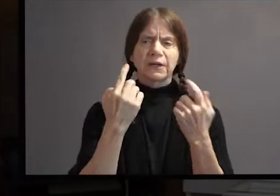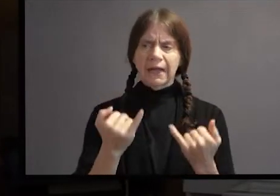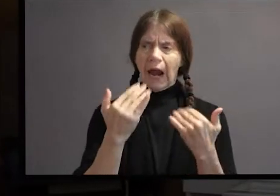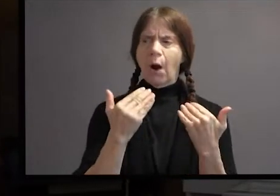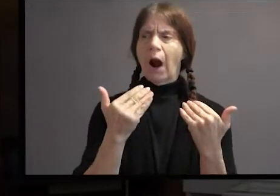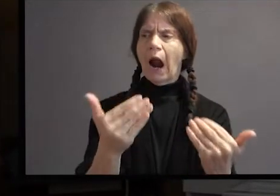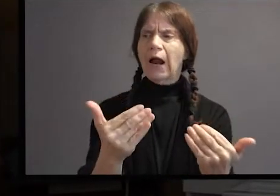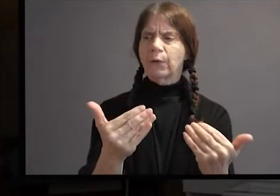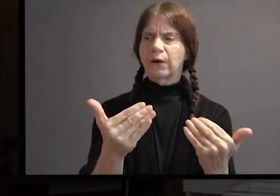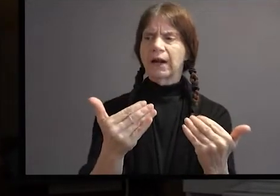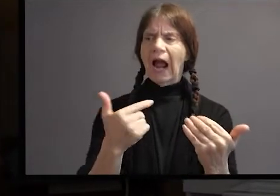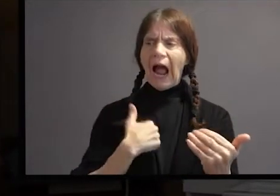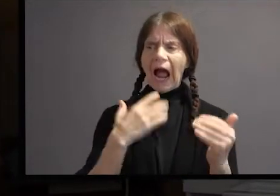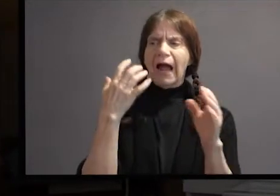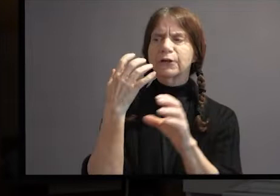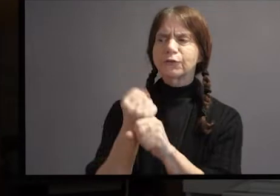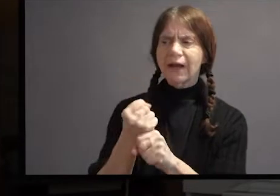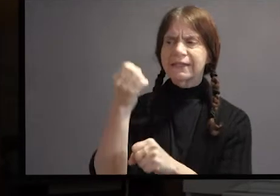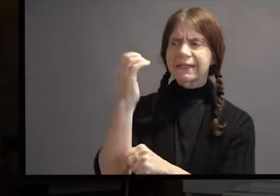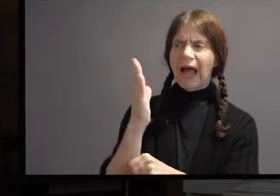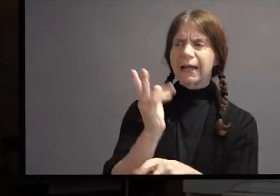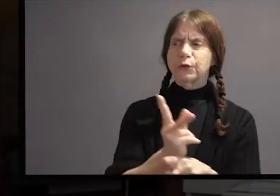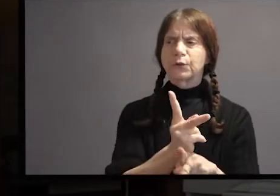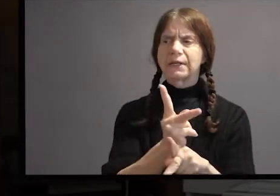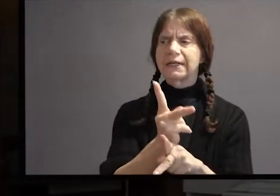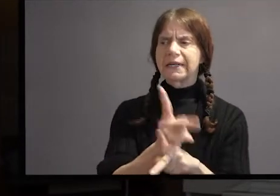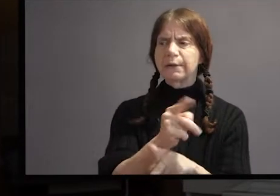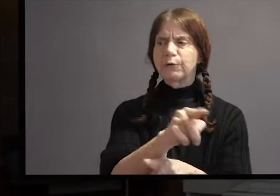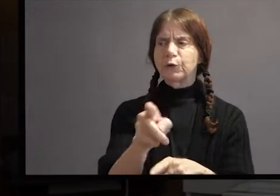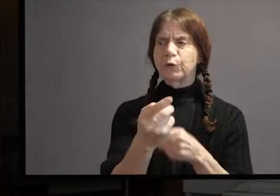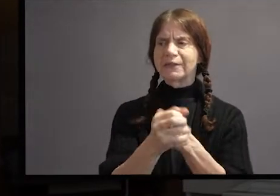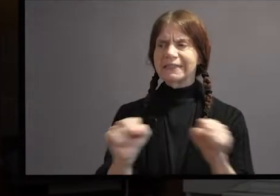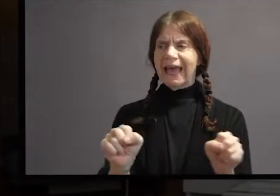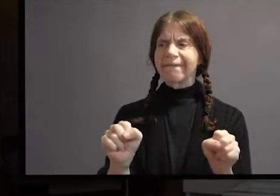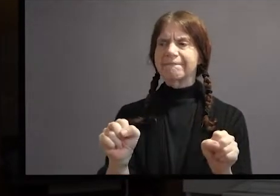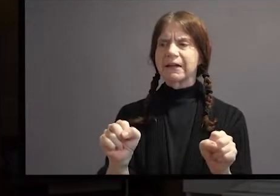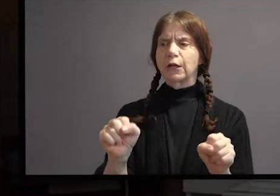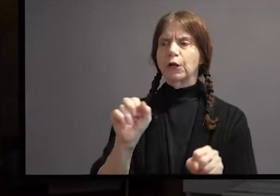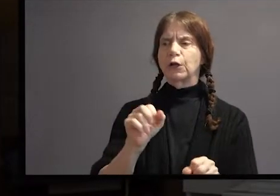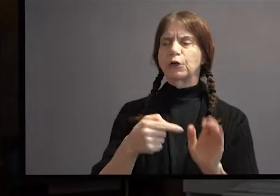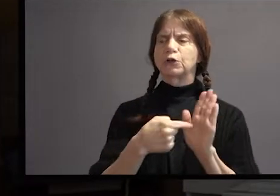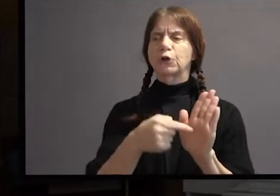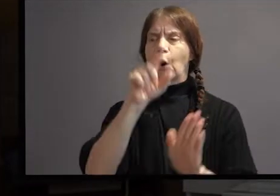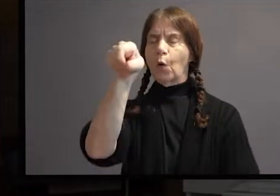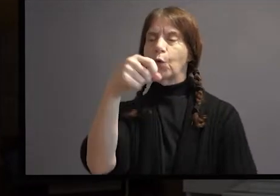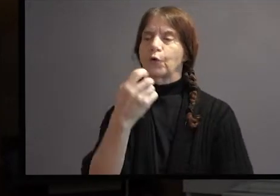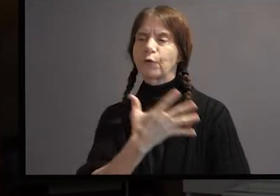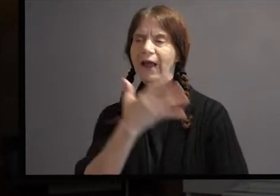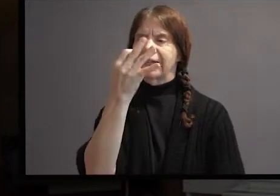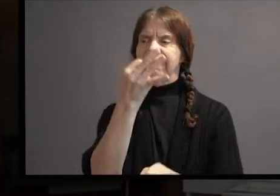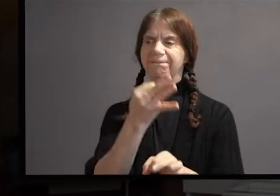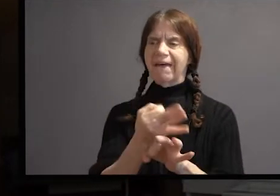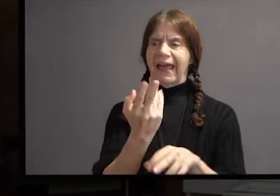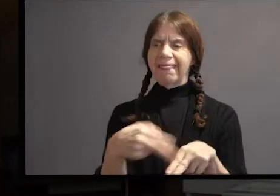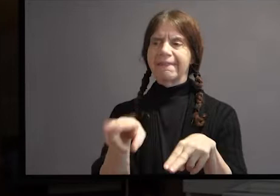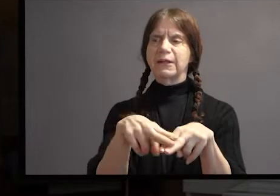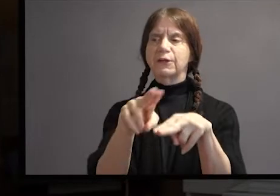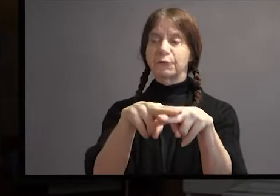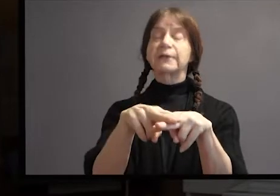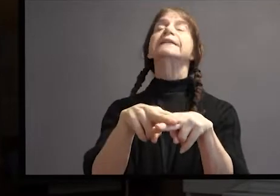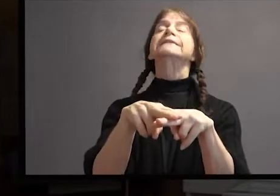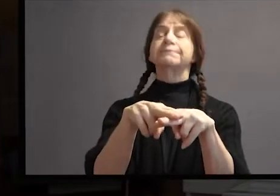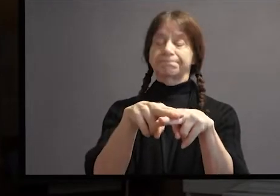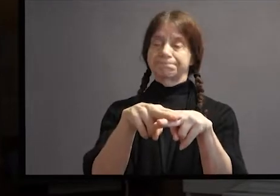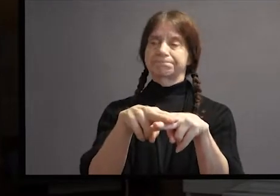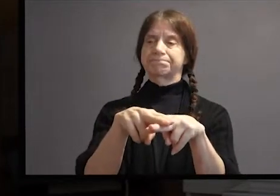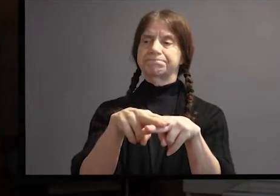to God and to the word of his grace, which is able to build you up and to give you the inheritance among all